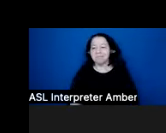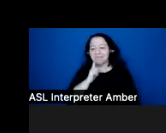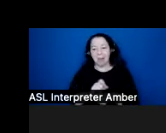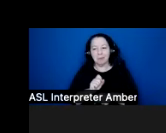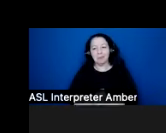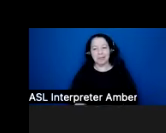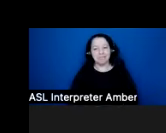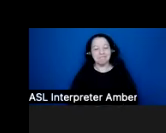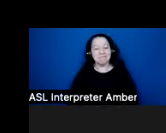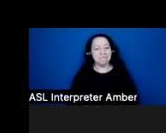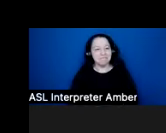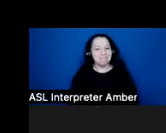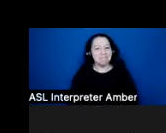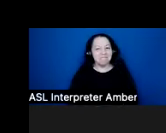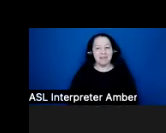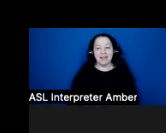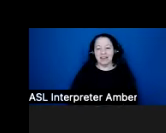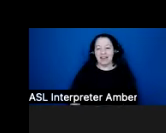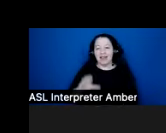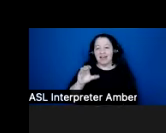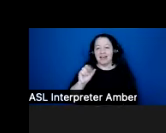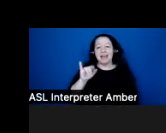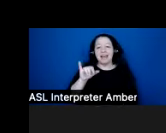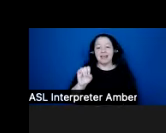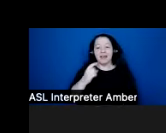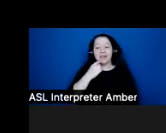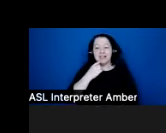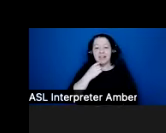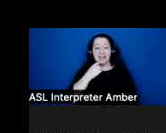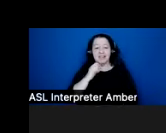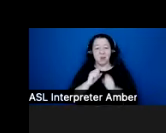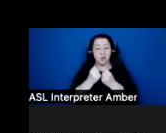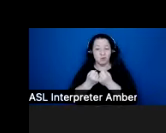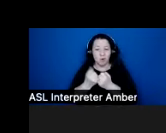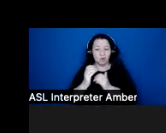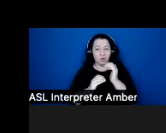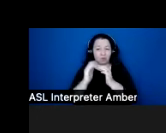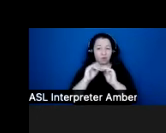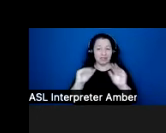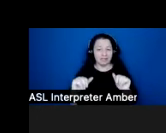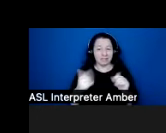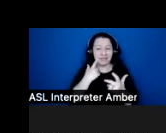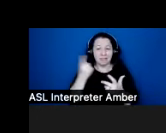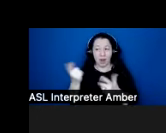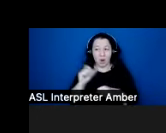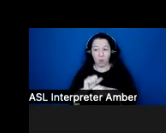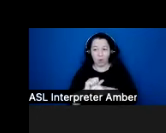Absolutely. Yeah, and Carrie says social constructs at work, like expecting a person with least formal education, yeah, to